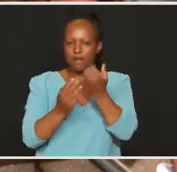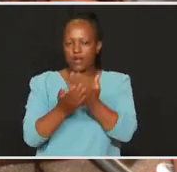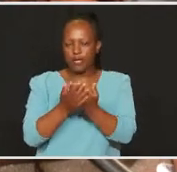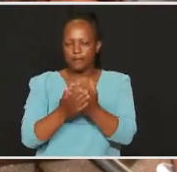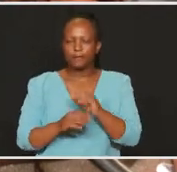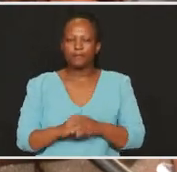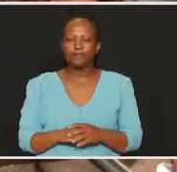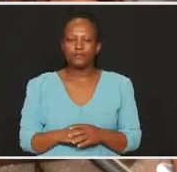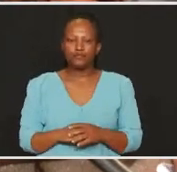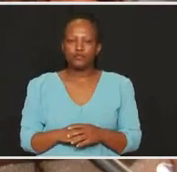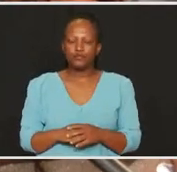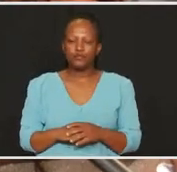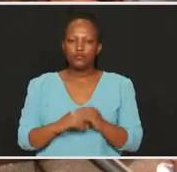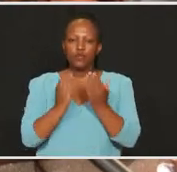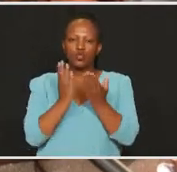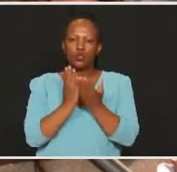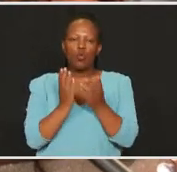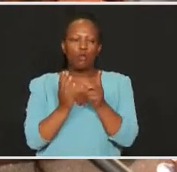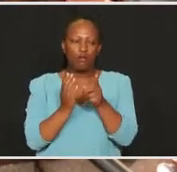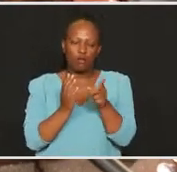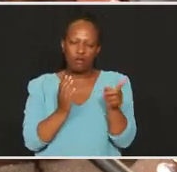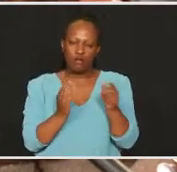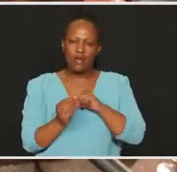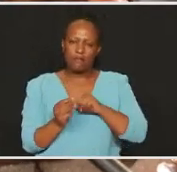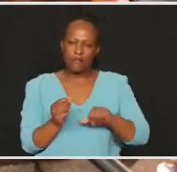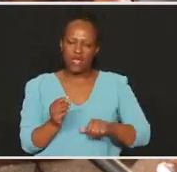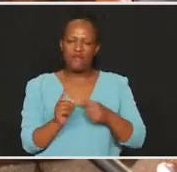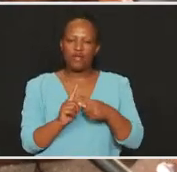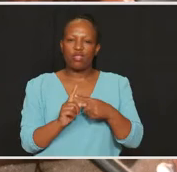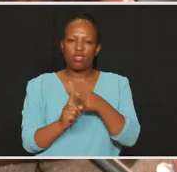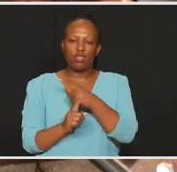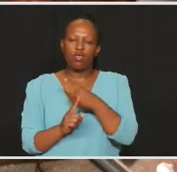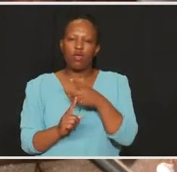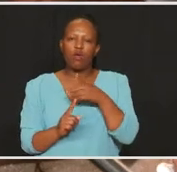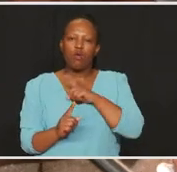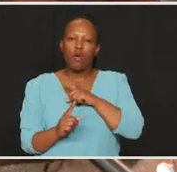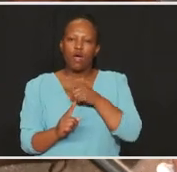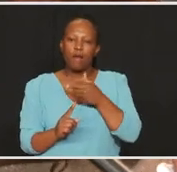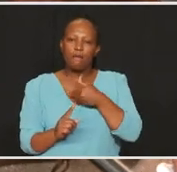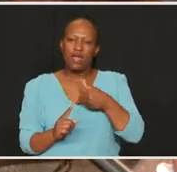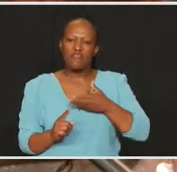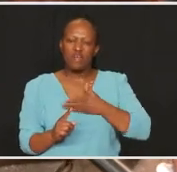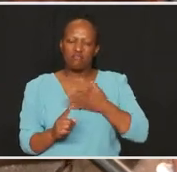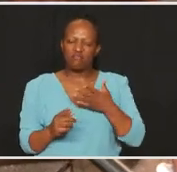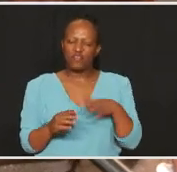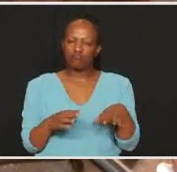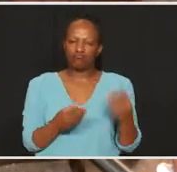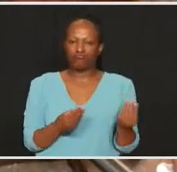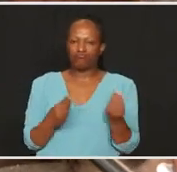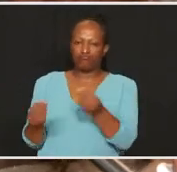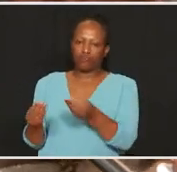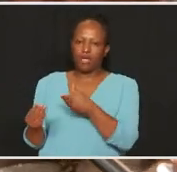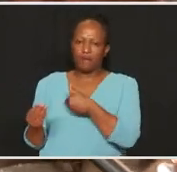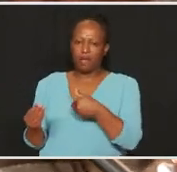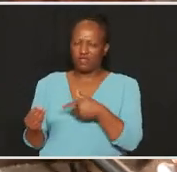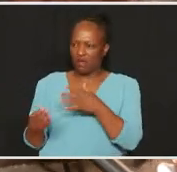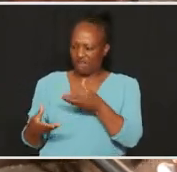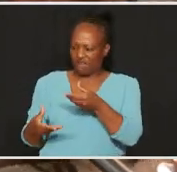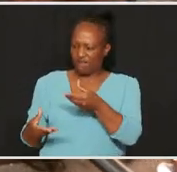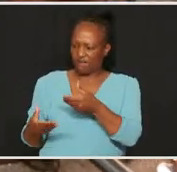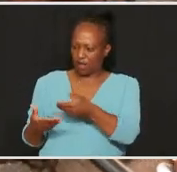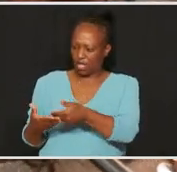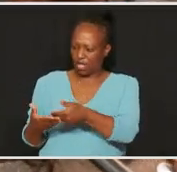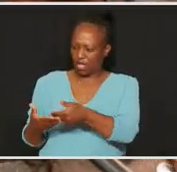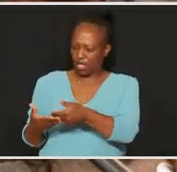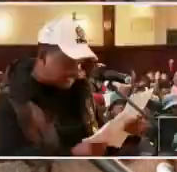have a Diablo's behavior of gaslighting parents into agreeing with financial statements that are bogus and we are in